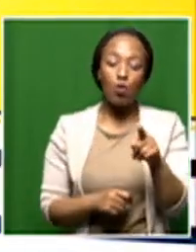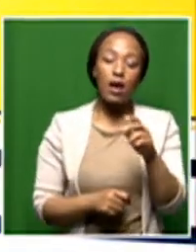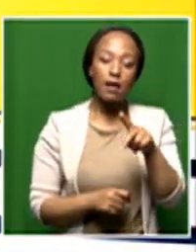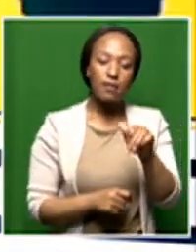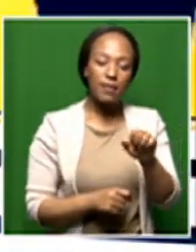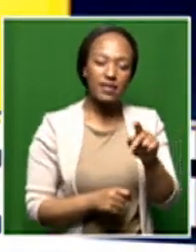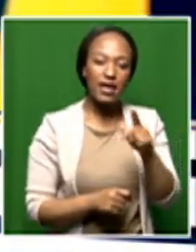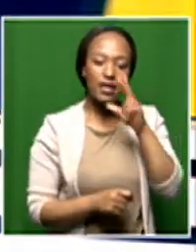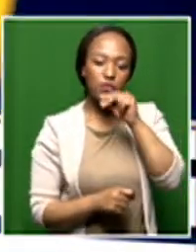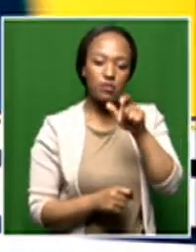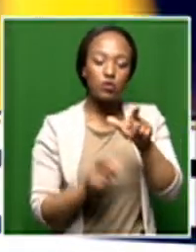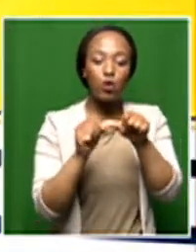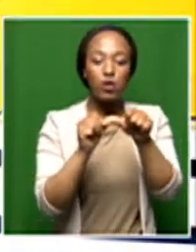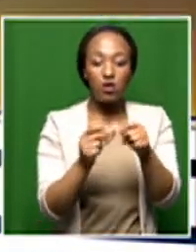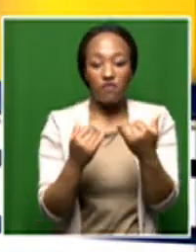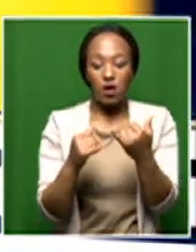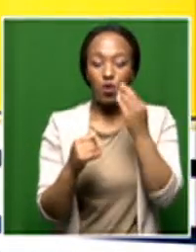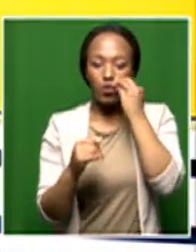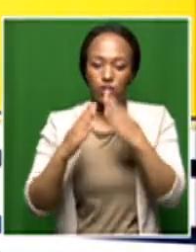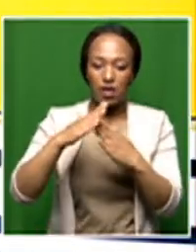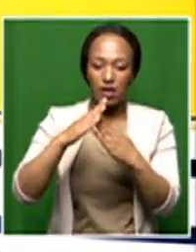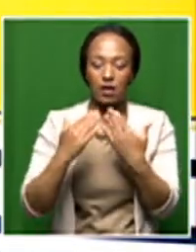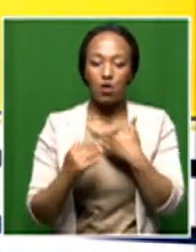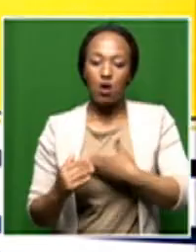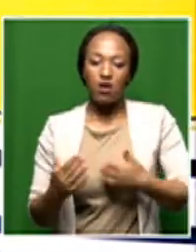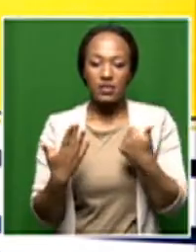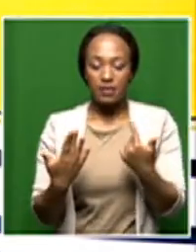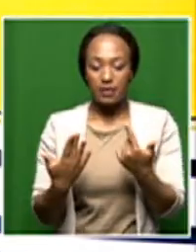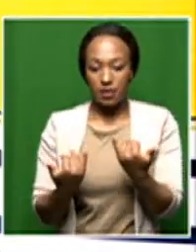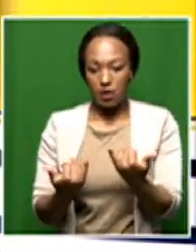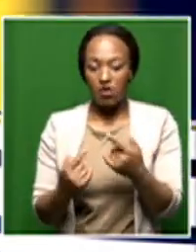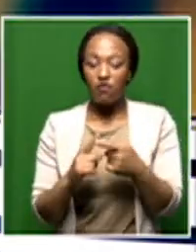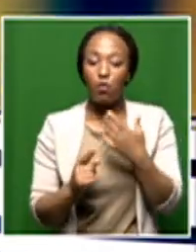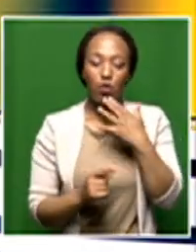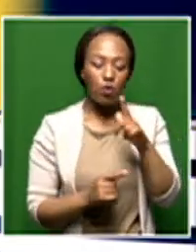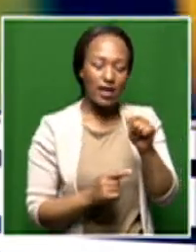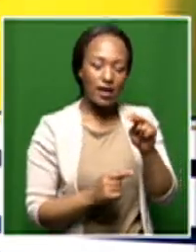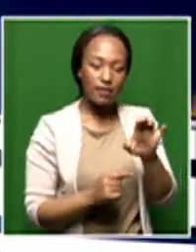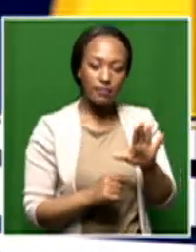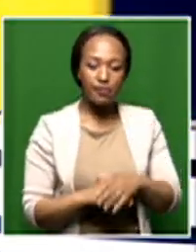spokesperson. We'll continue that conversation, but let's just quickly at 7:30 get news headlines from Leanne.